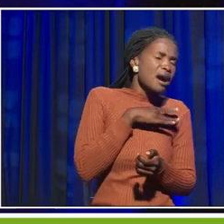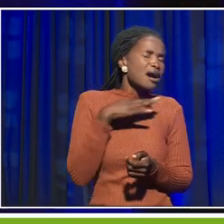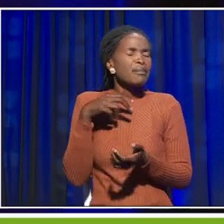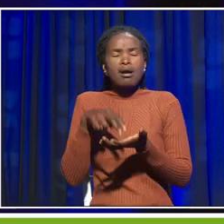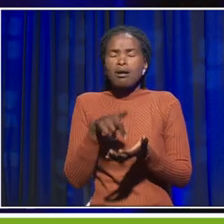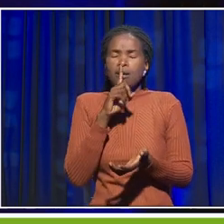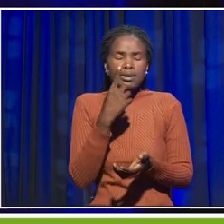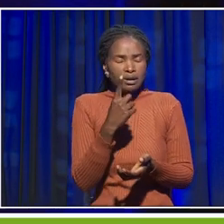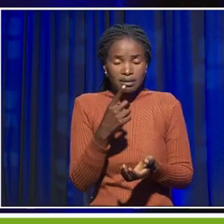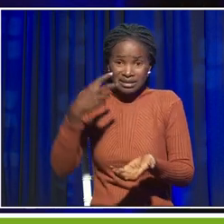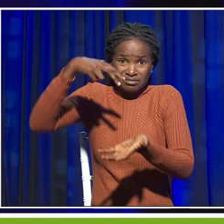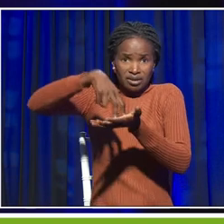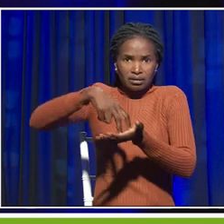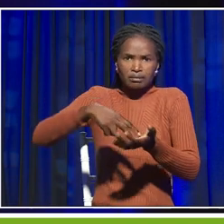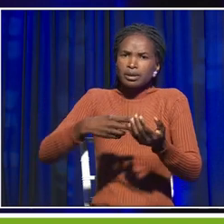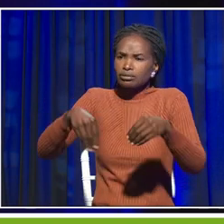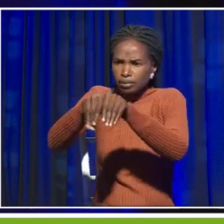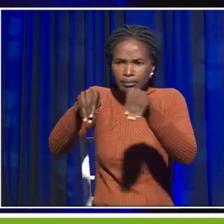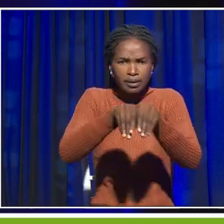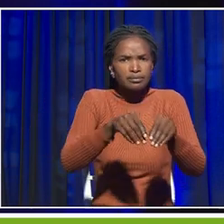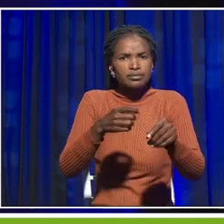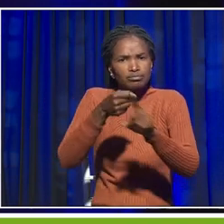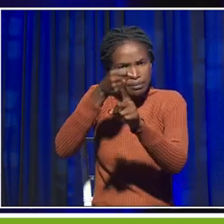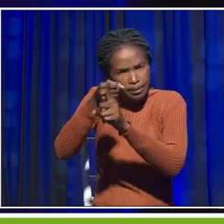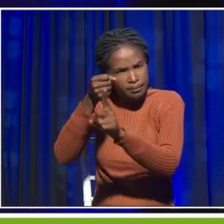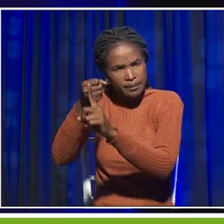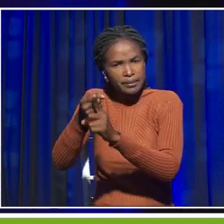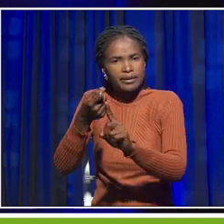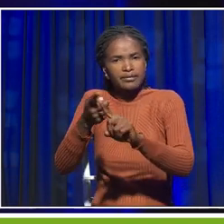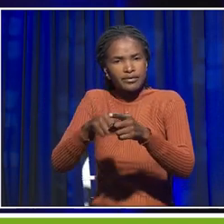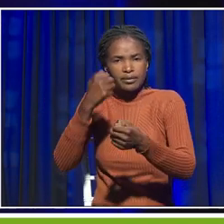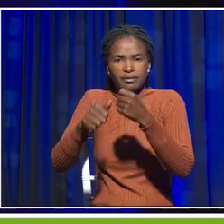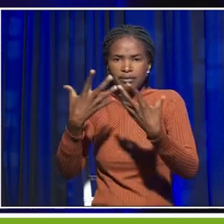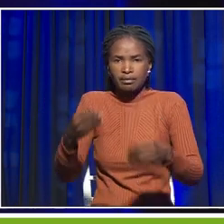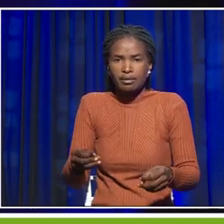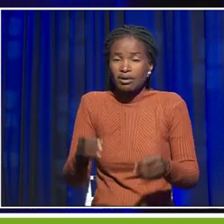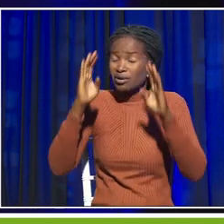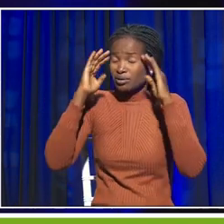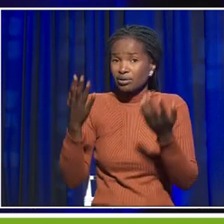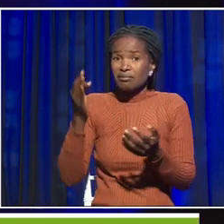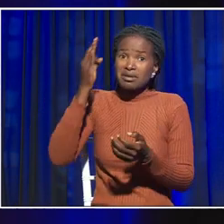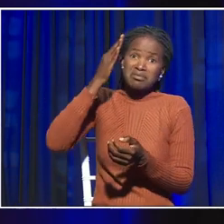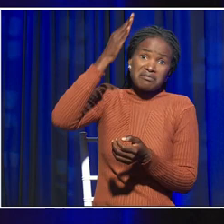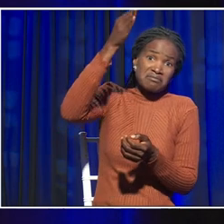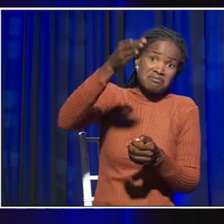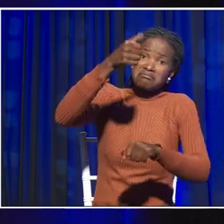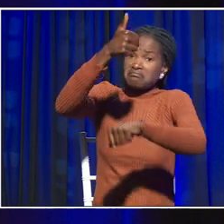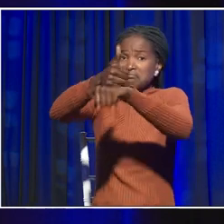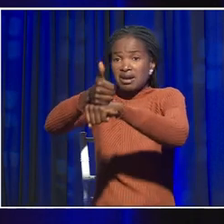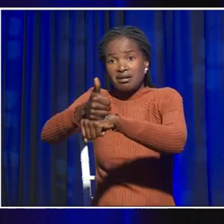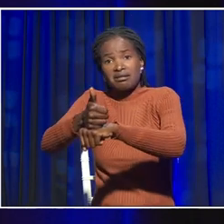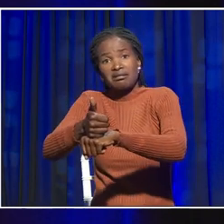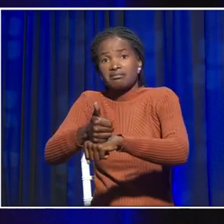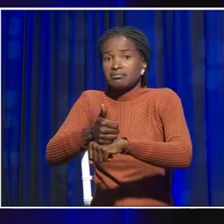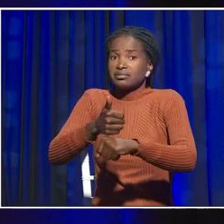And maybe there's a real great next opportunity,